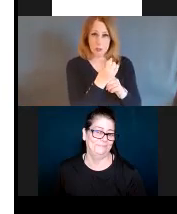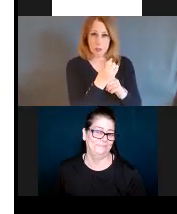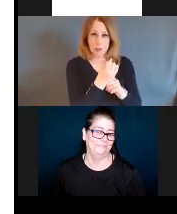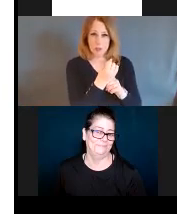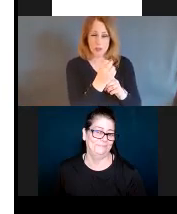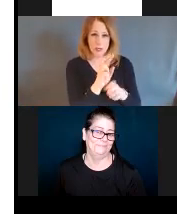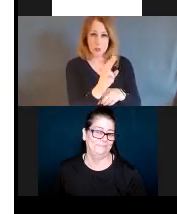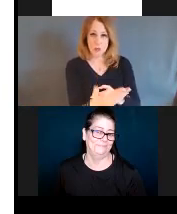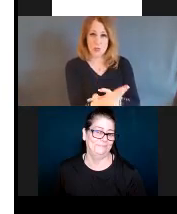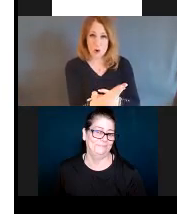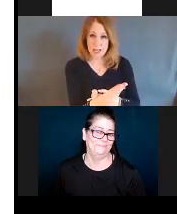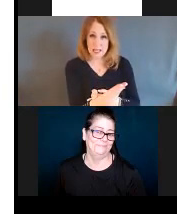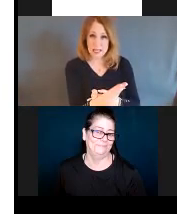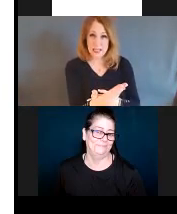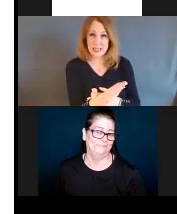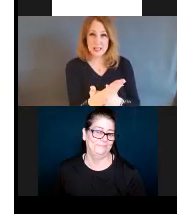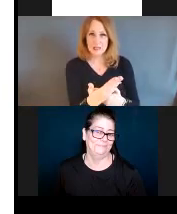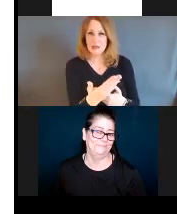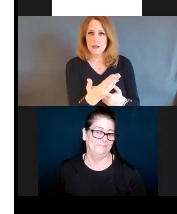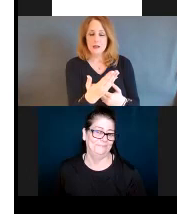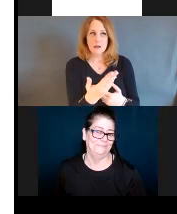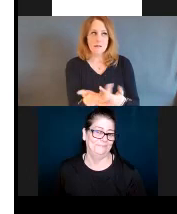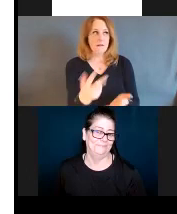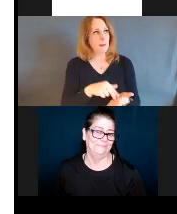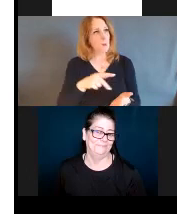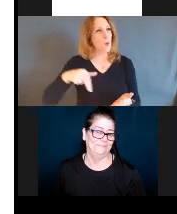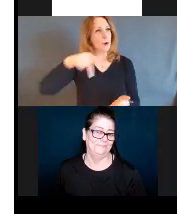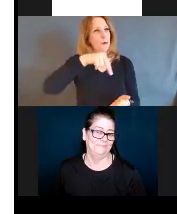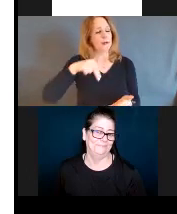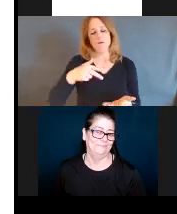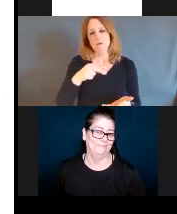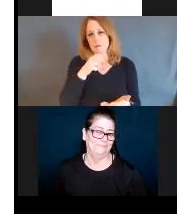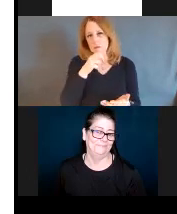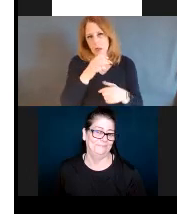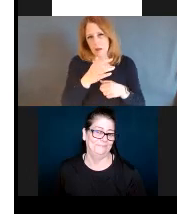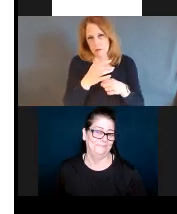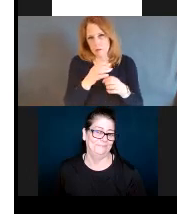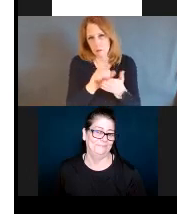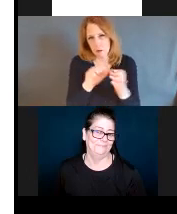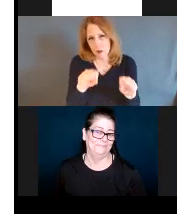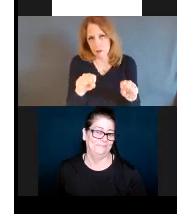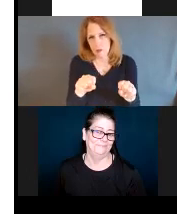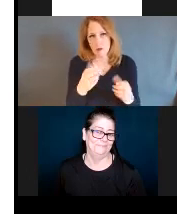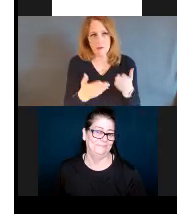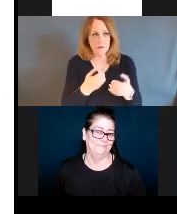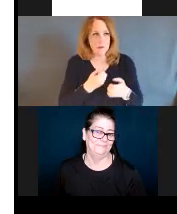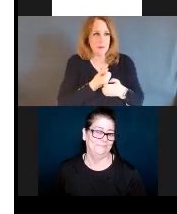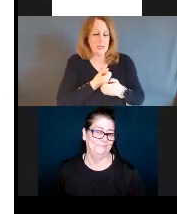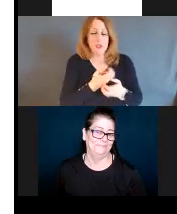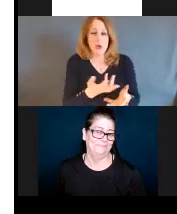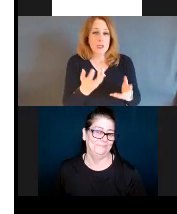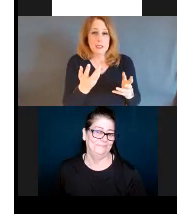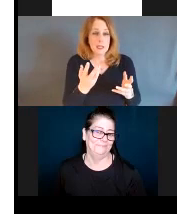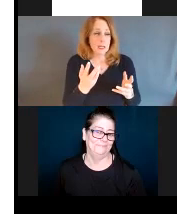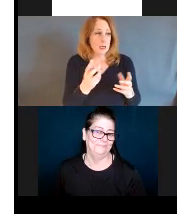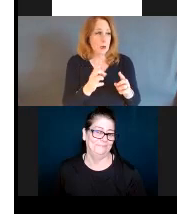the morning, 3 in the morning, that walking around the block might not be available to you. You might be exhausted. It might be available to you, but it's